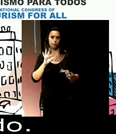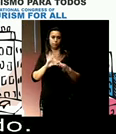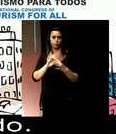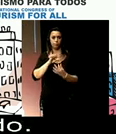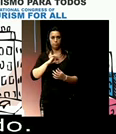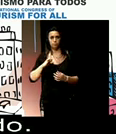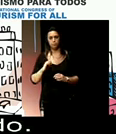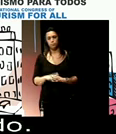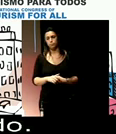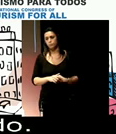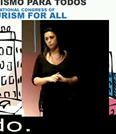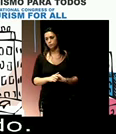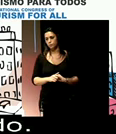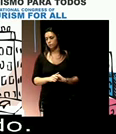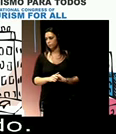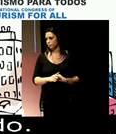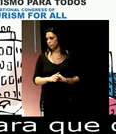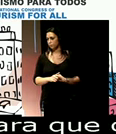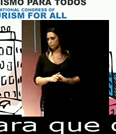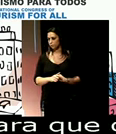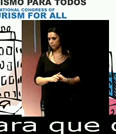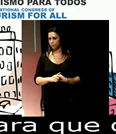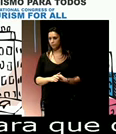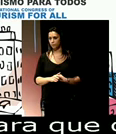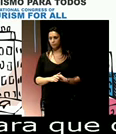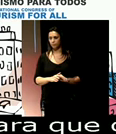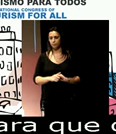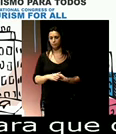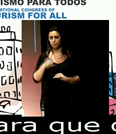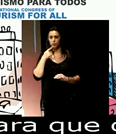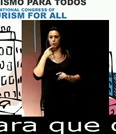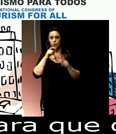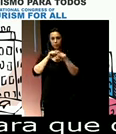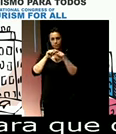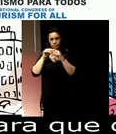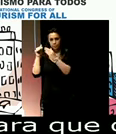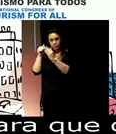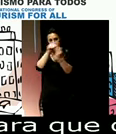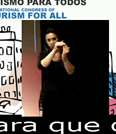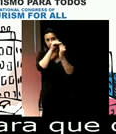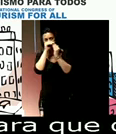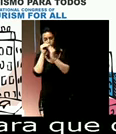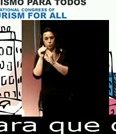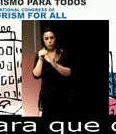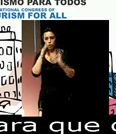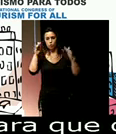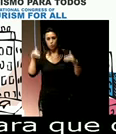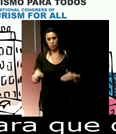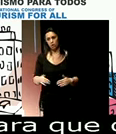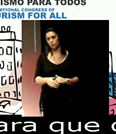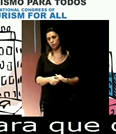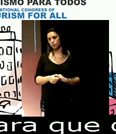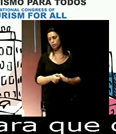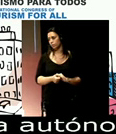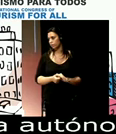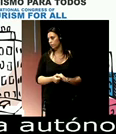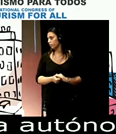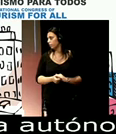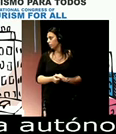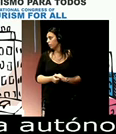earlier, there is no standard for personal assessment and general statement such as accessible